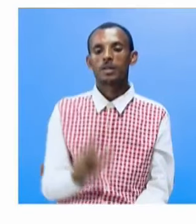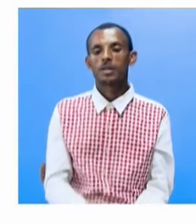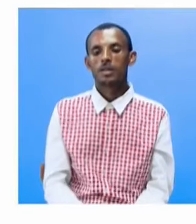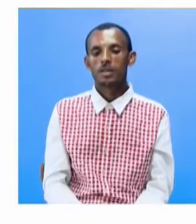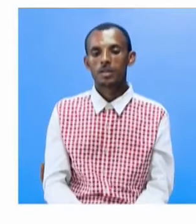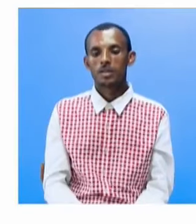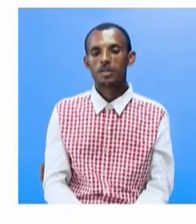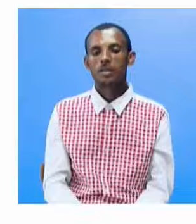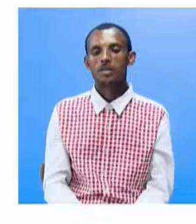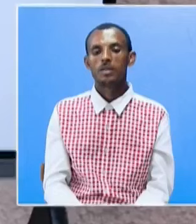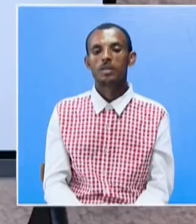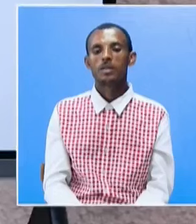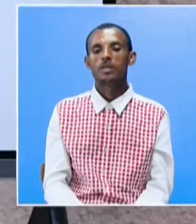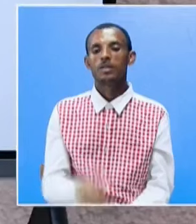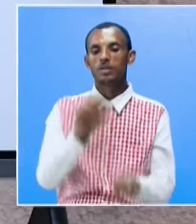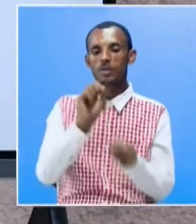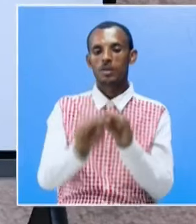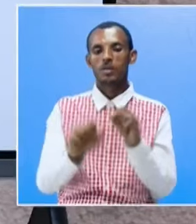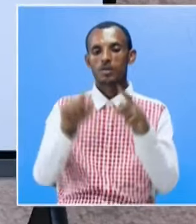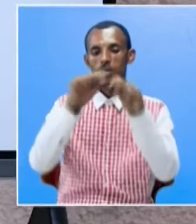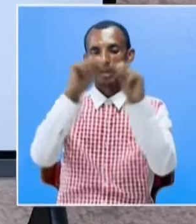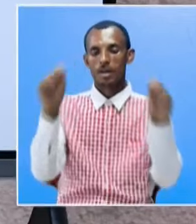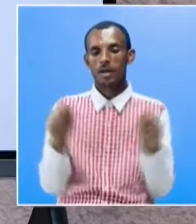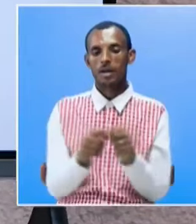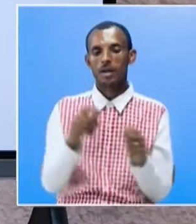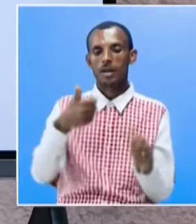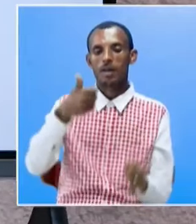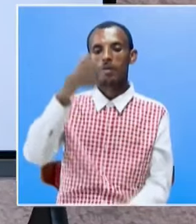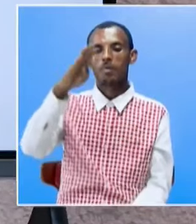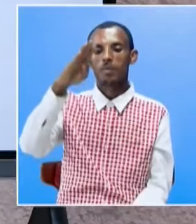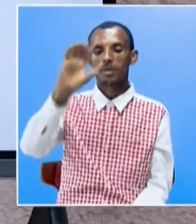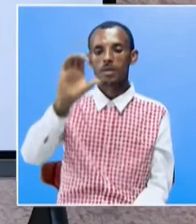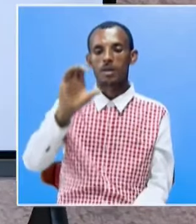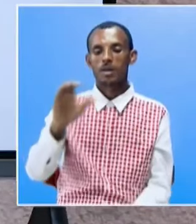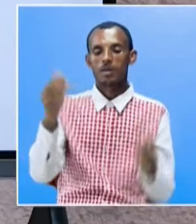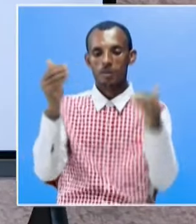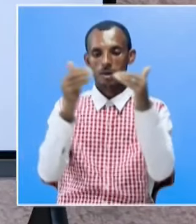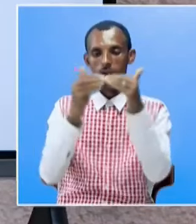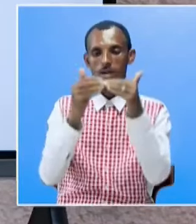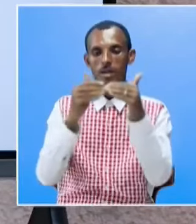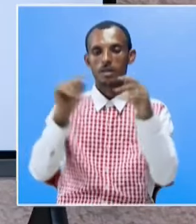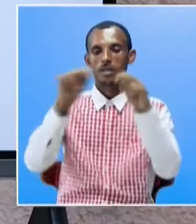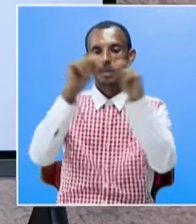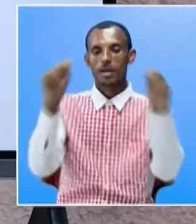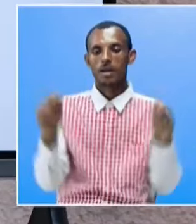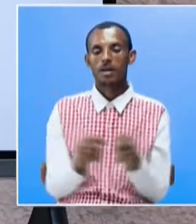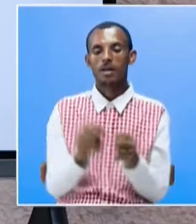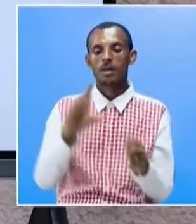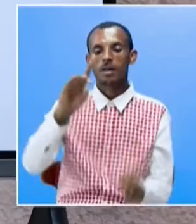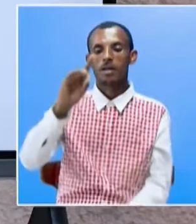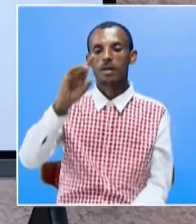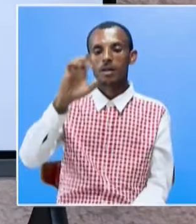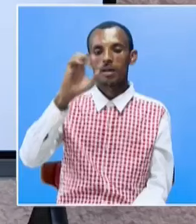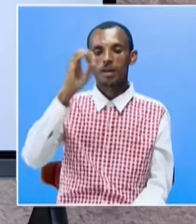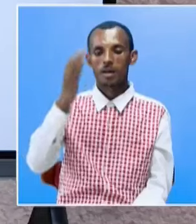So triangle ABC is congruent to triangle DEF.